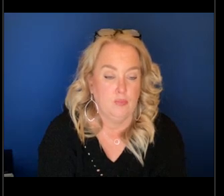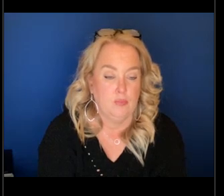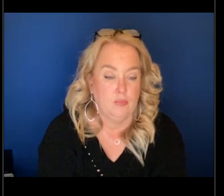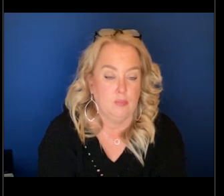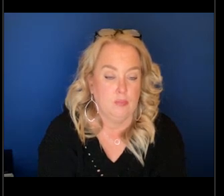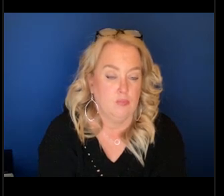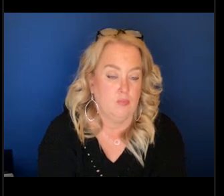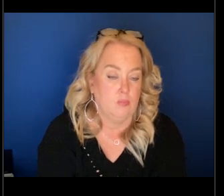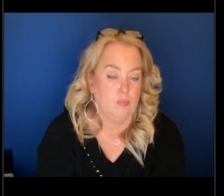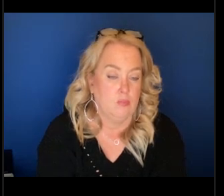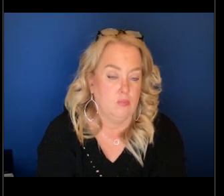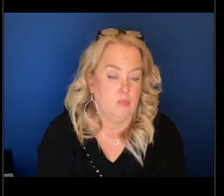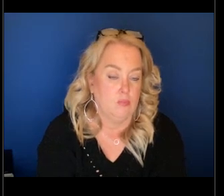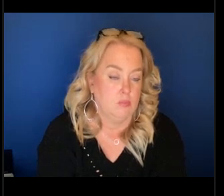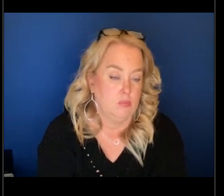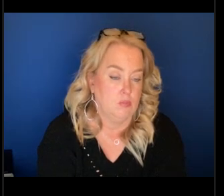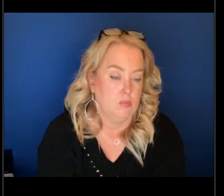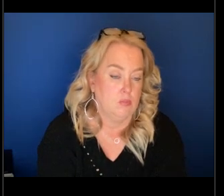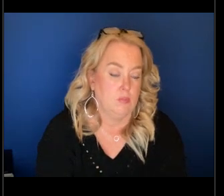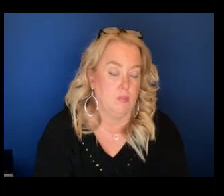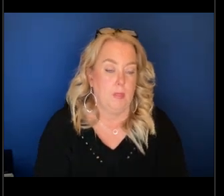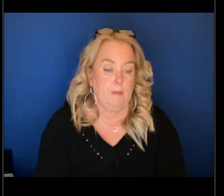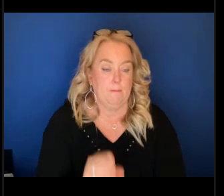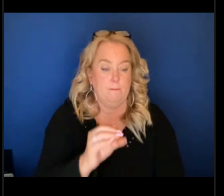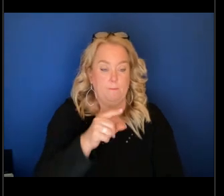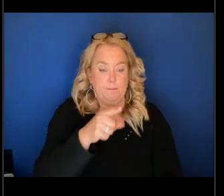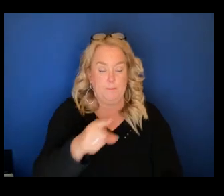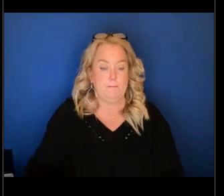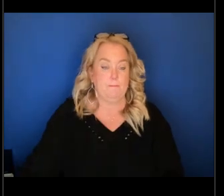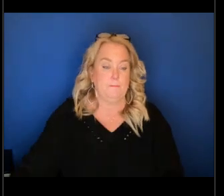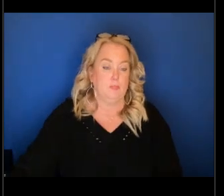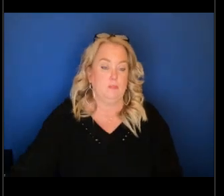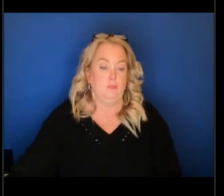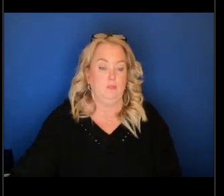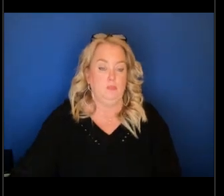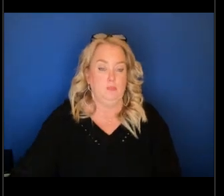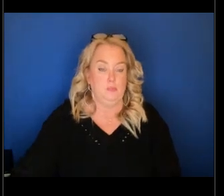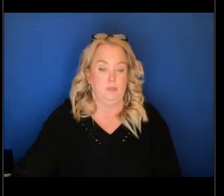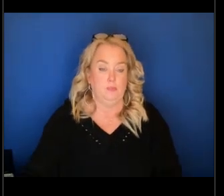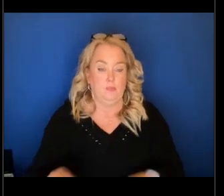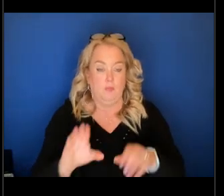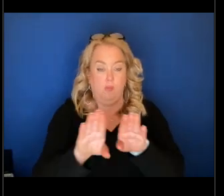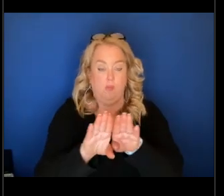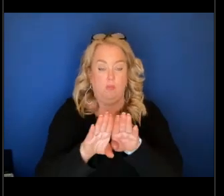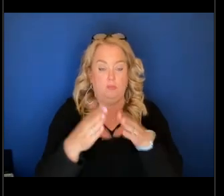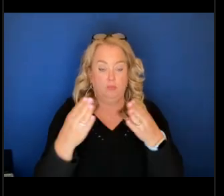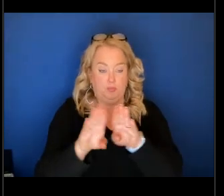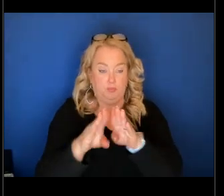and through secondary exterior doors.